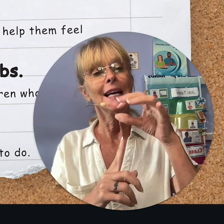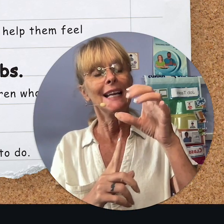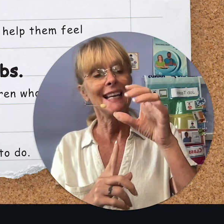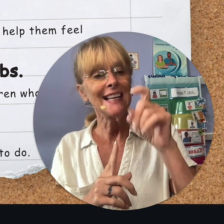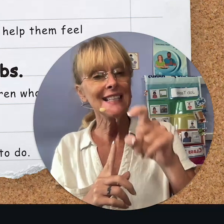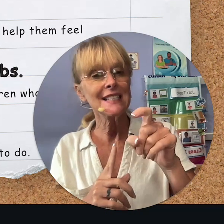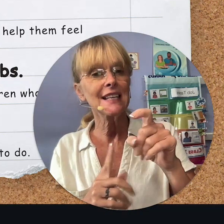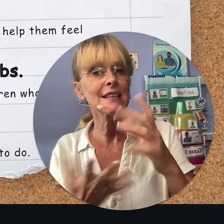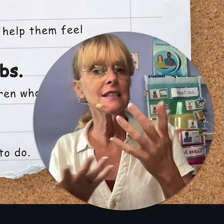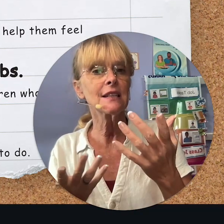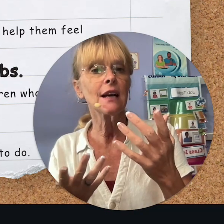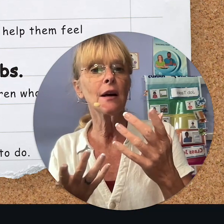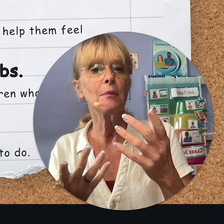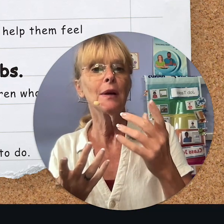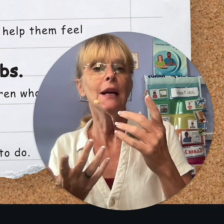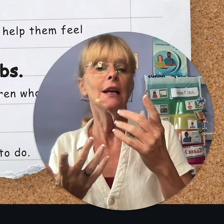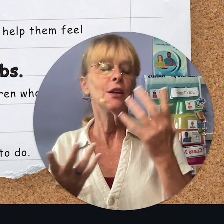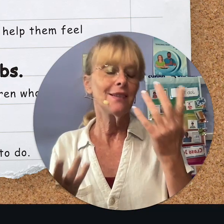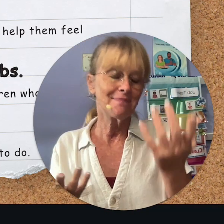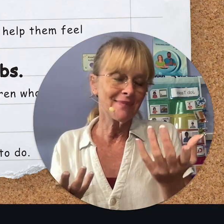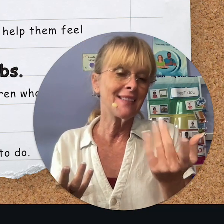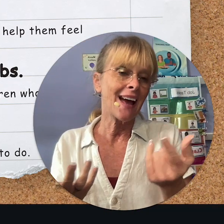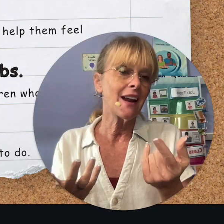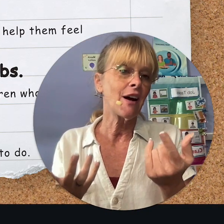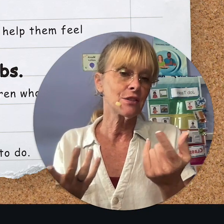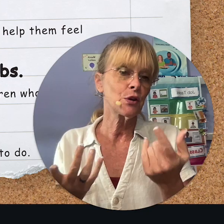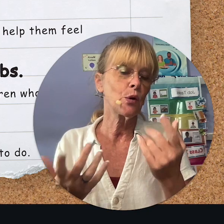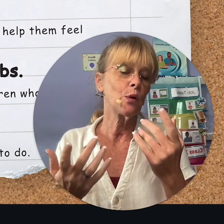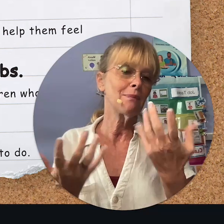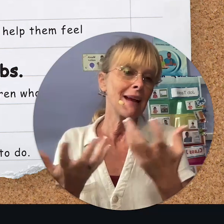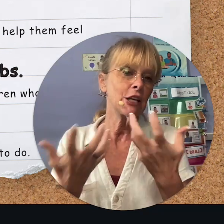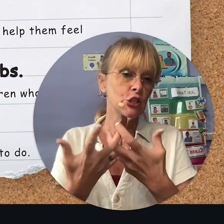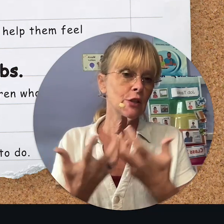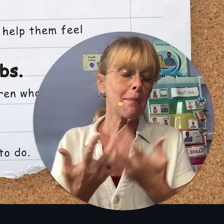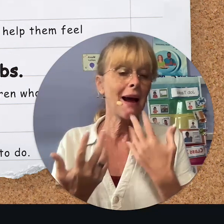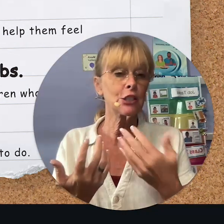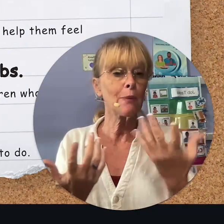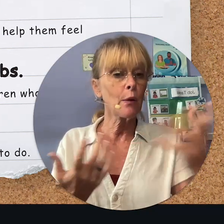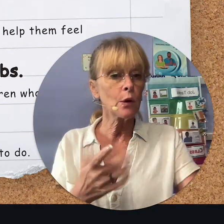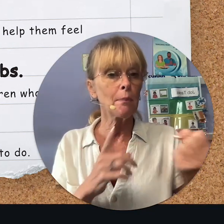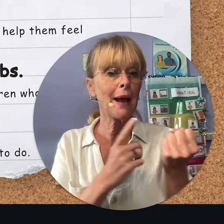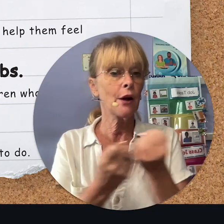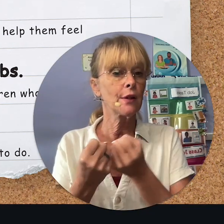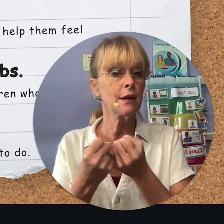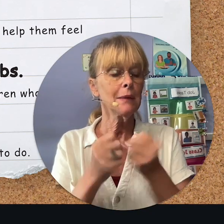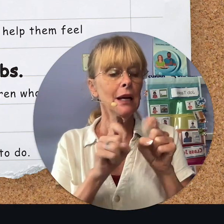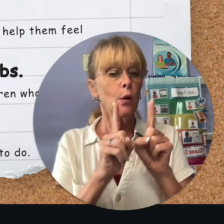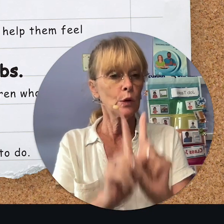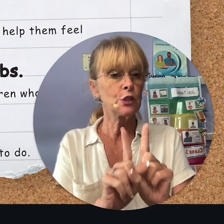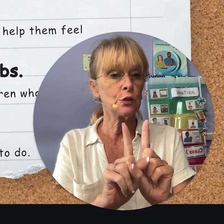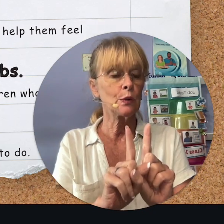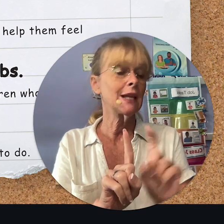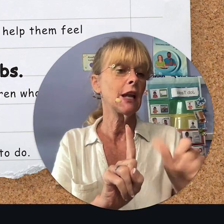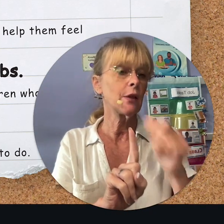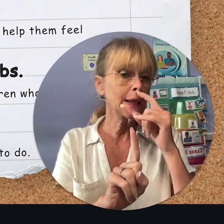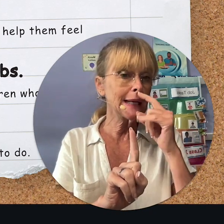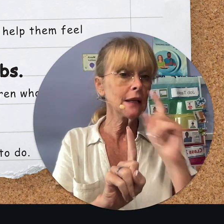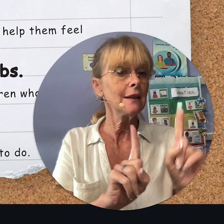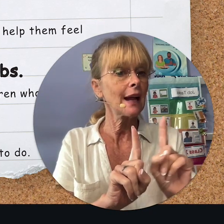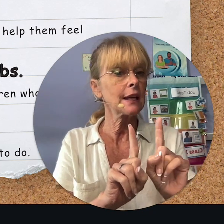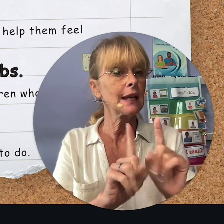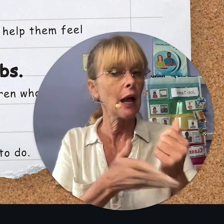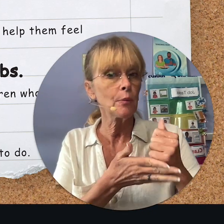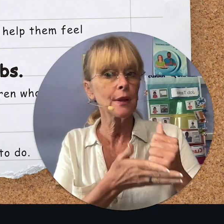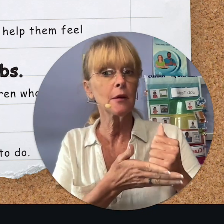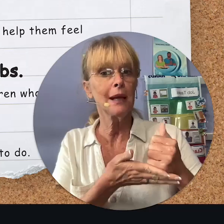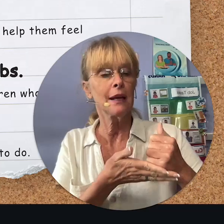special needs kids, that also making sure they match. You might want to pair them with another kid